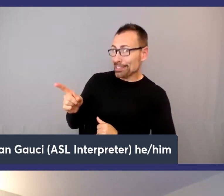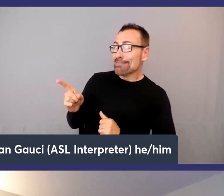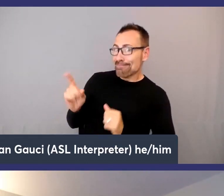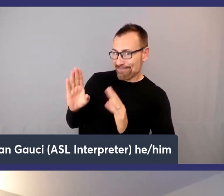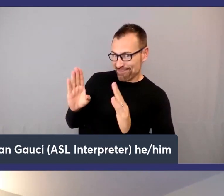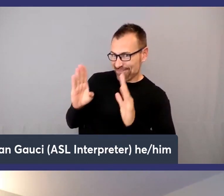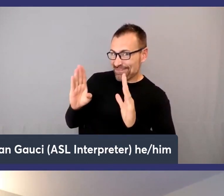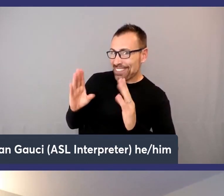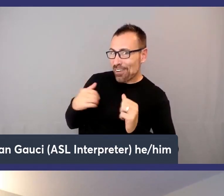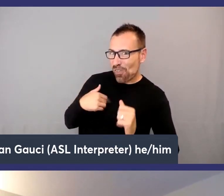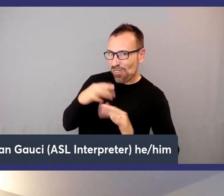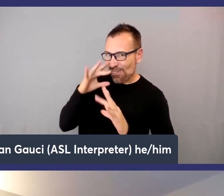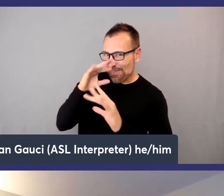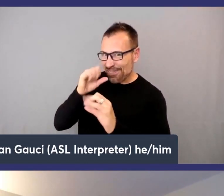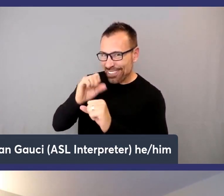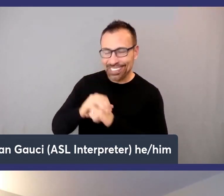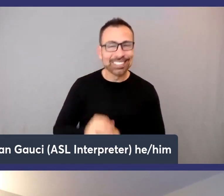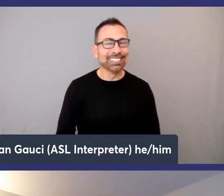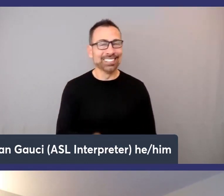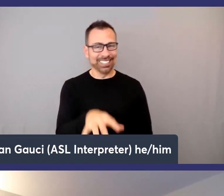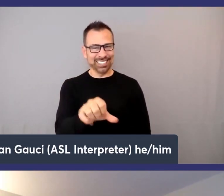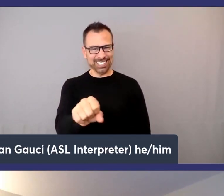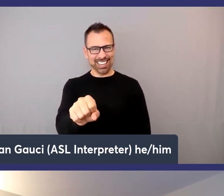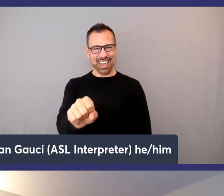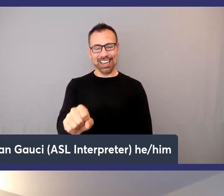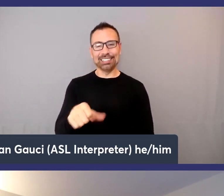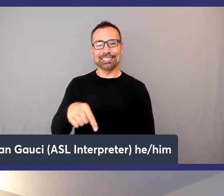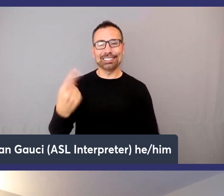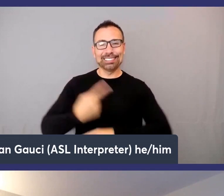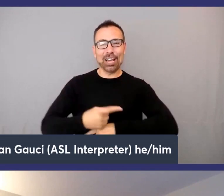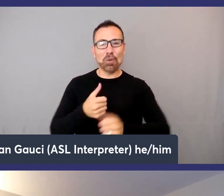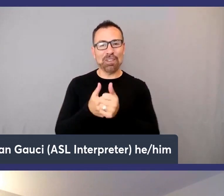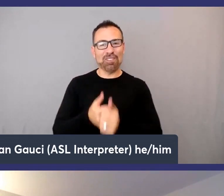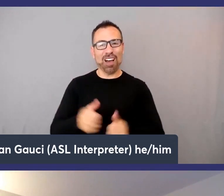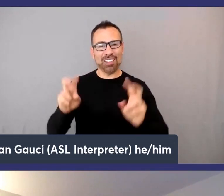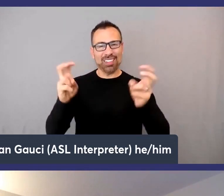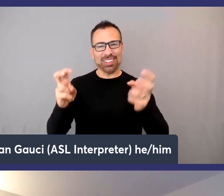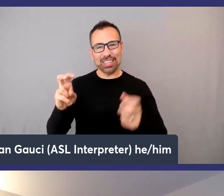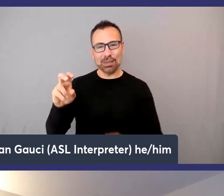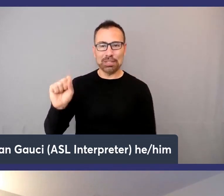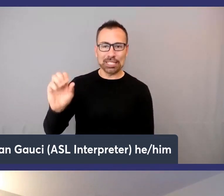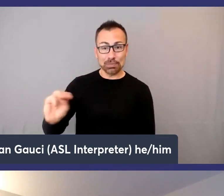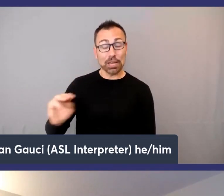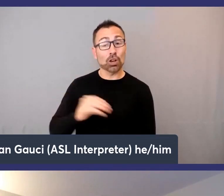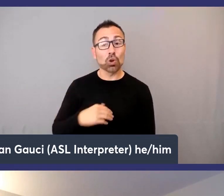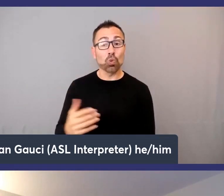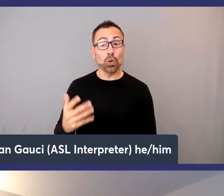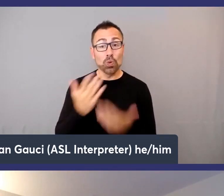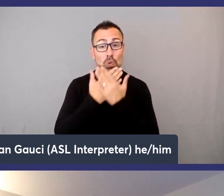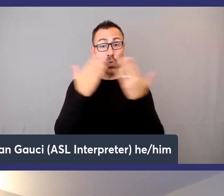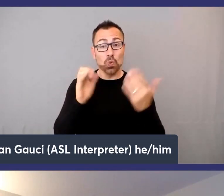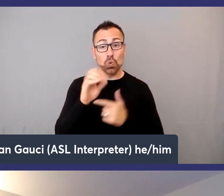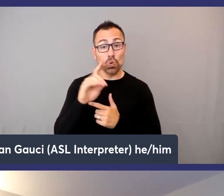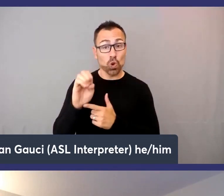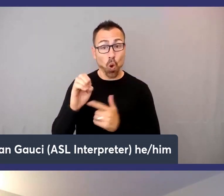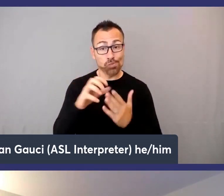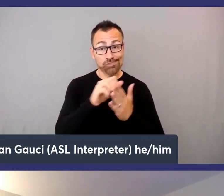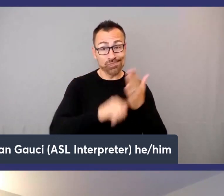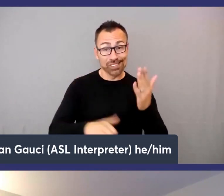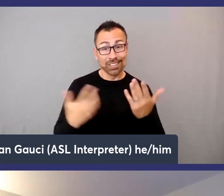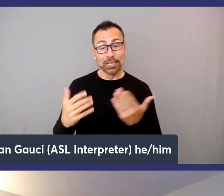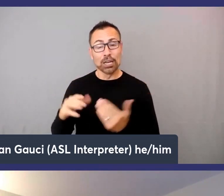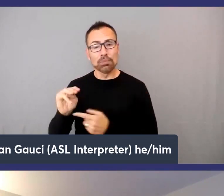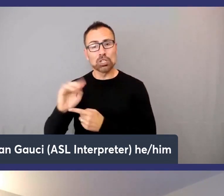follow, we're following a theme of SageMaker today, right? With the no code, easy machine learning with Canvas, and then with Mhm. the new